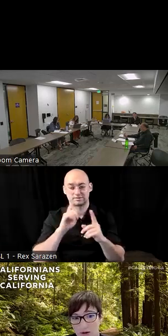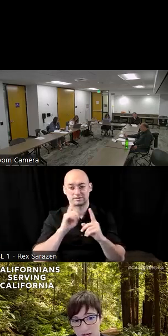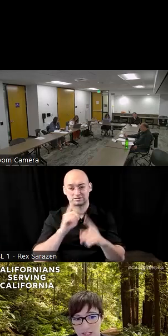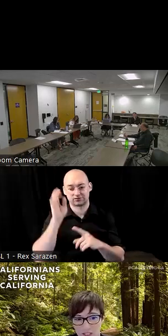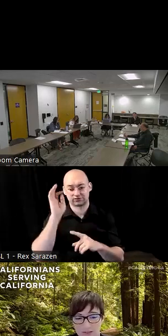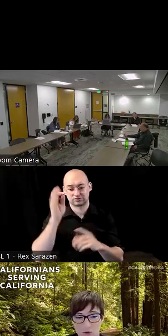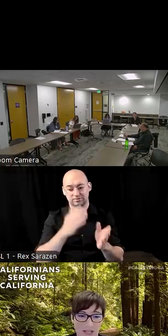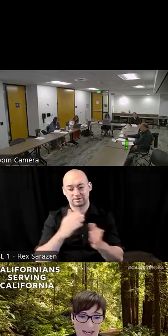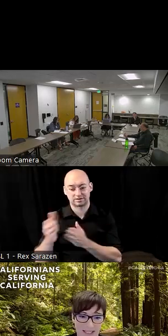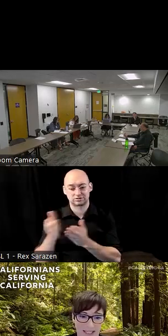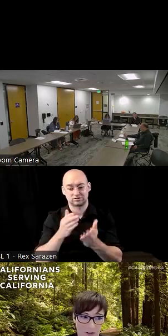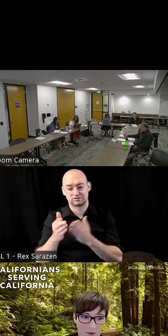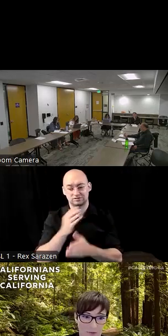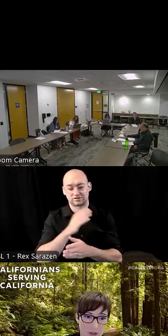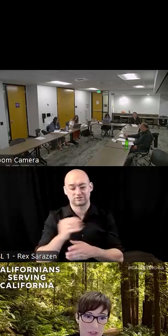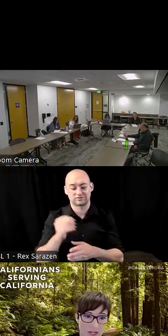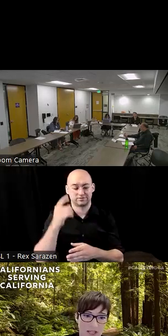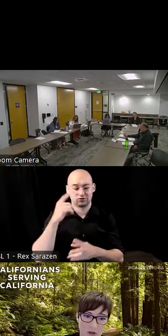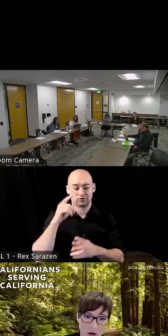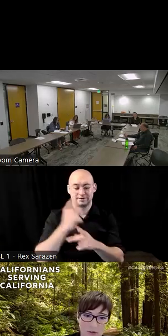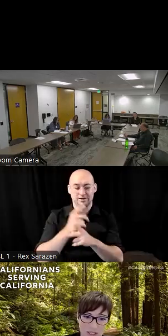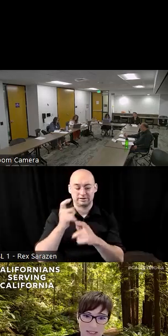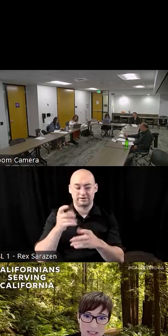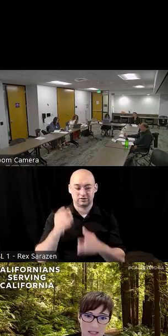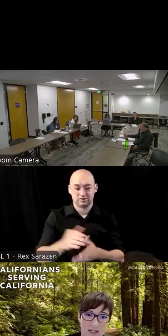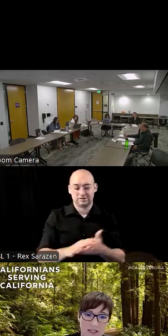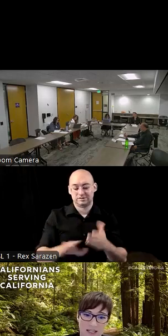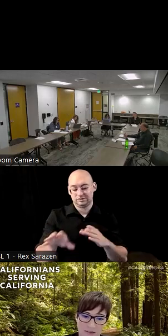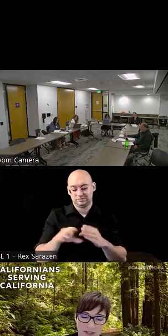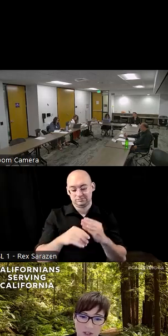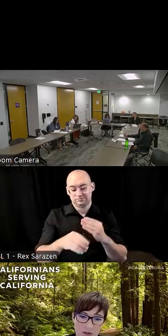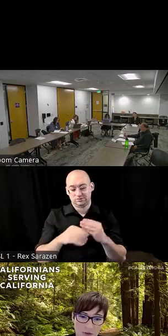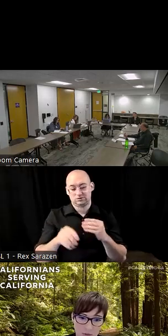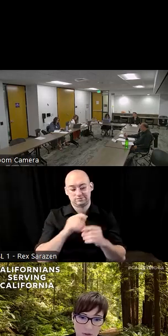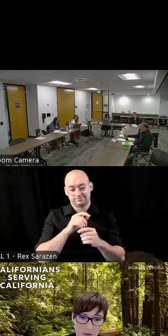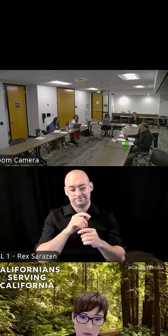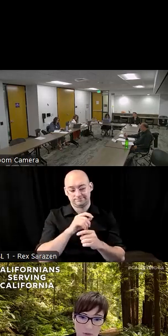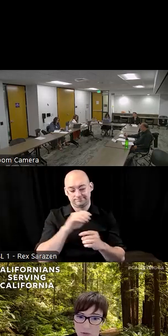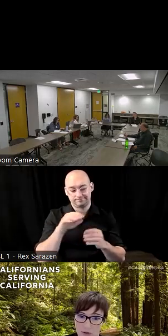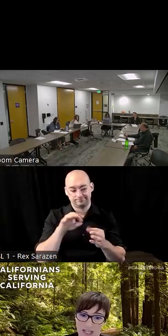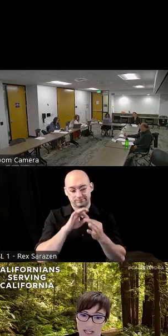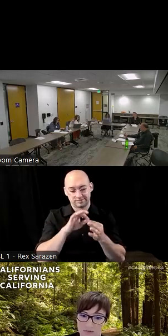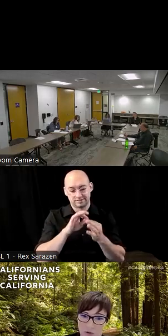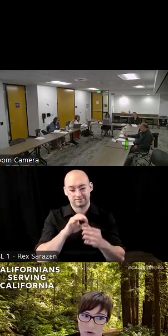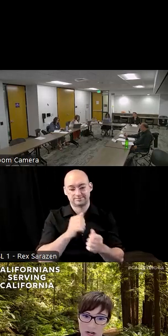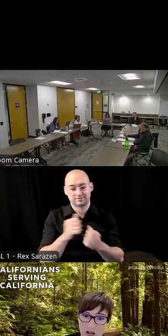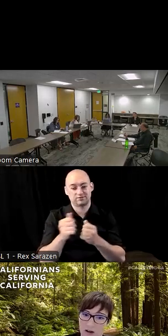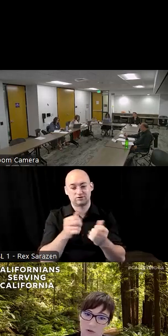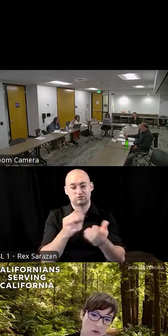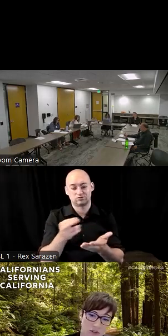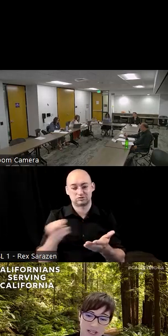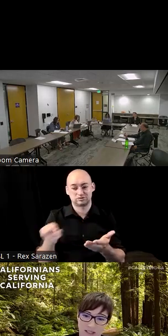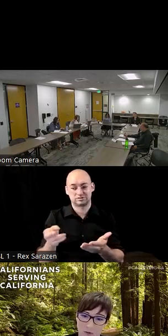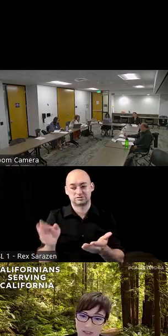supports for aging individuals with IDD and their caregivers. This also ties in to the navigation of resources through creating an inventory